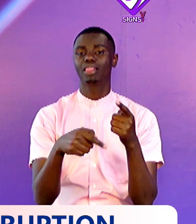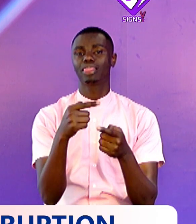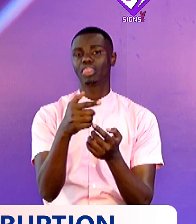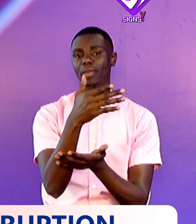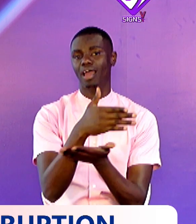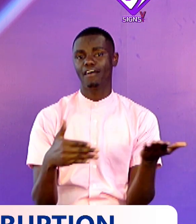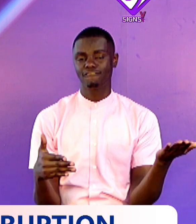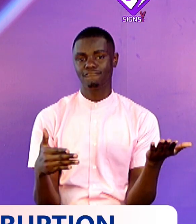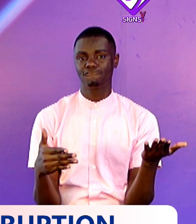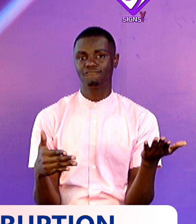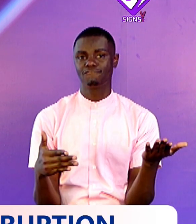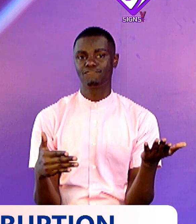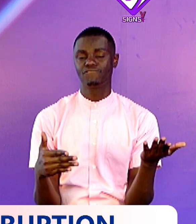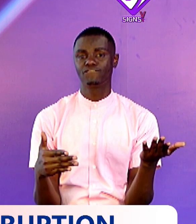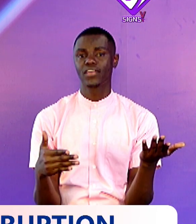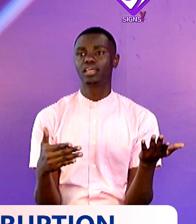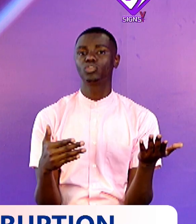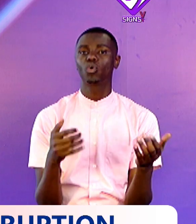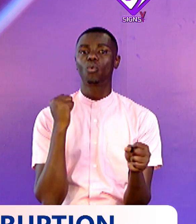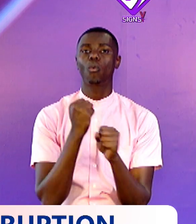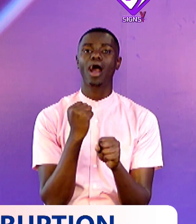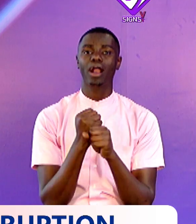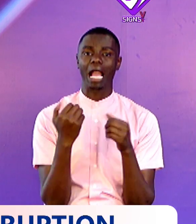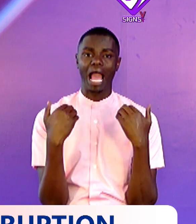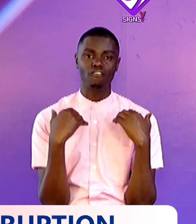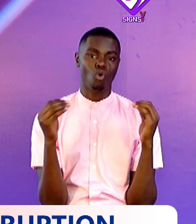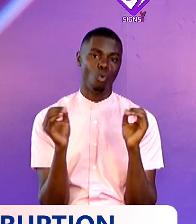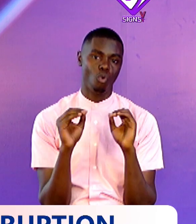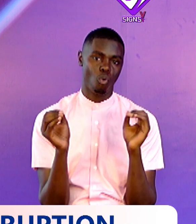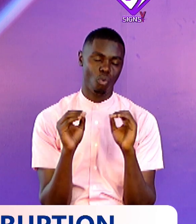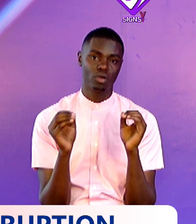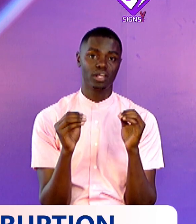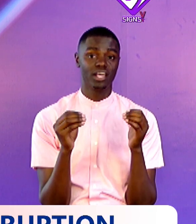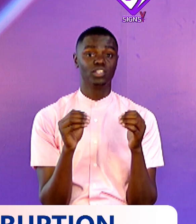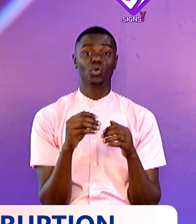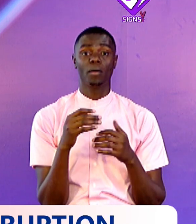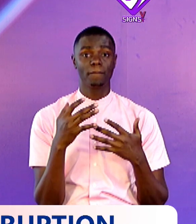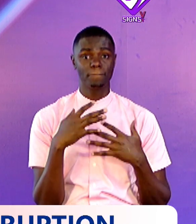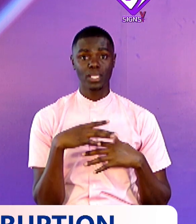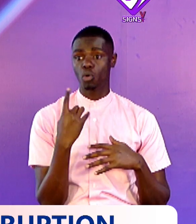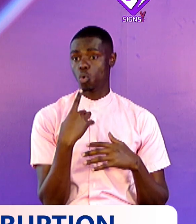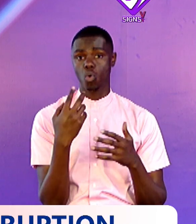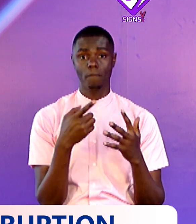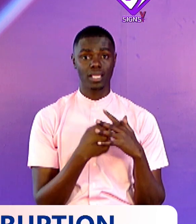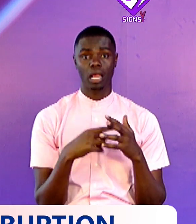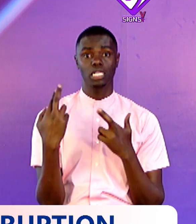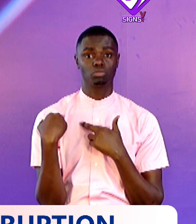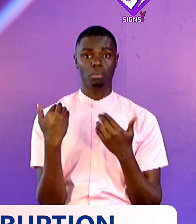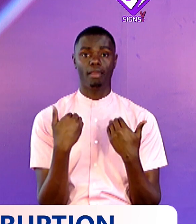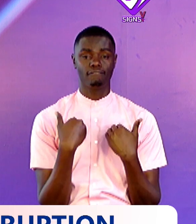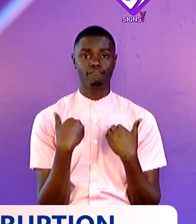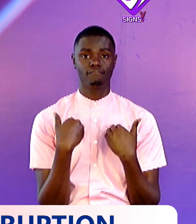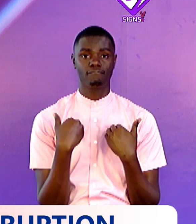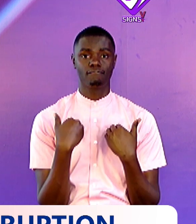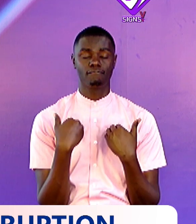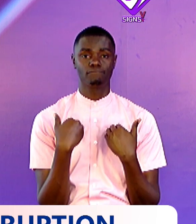this place to this place. So you have no work to do. You know, the ones that began, they had a responsibility. Oparanya did a